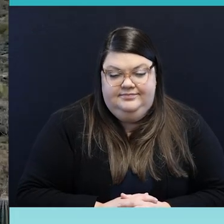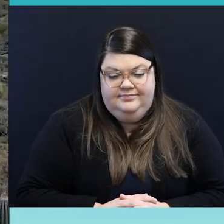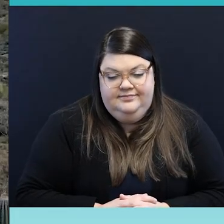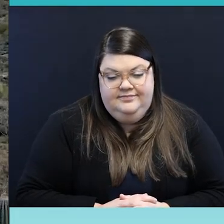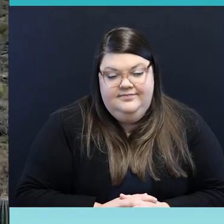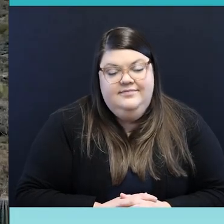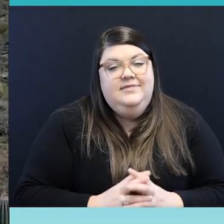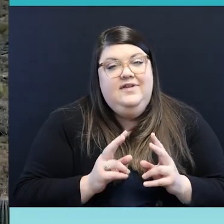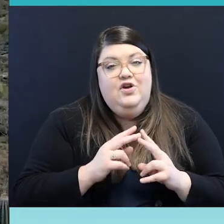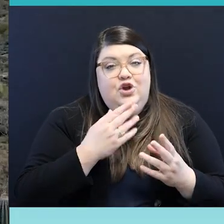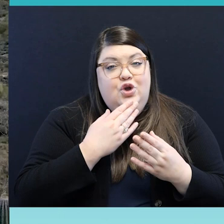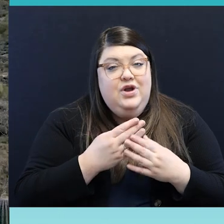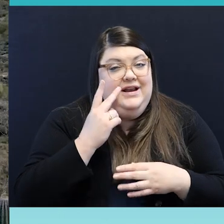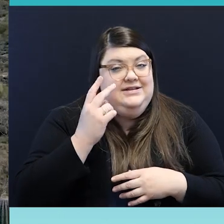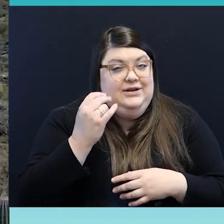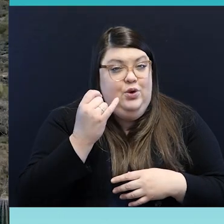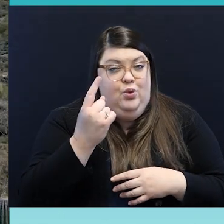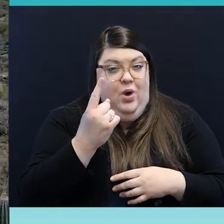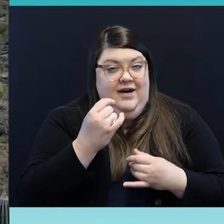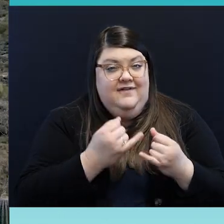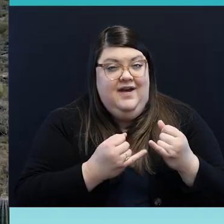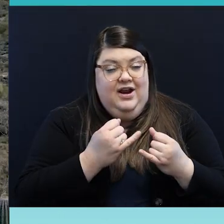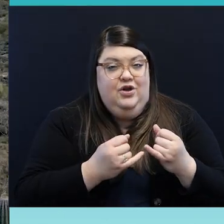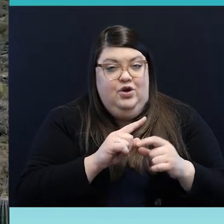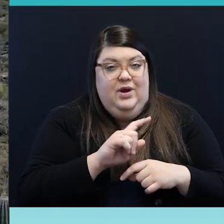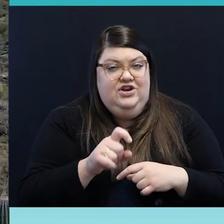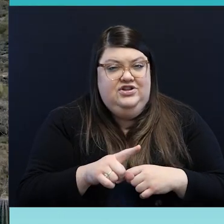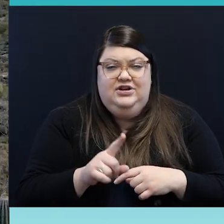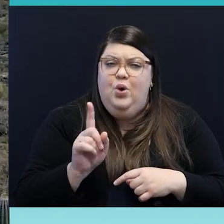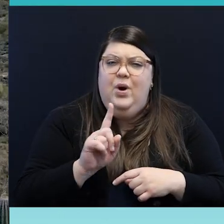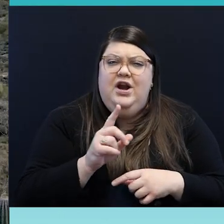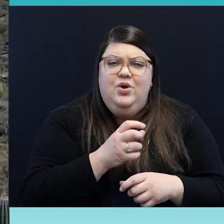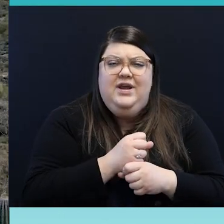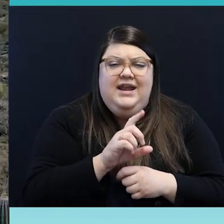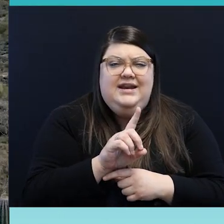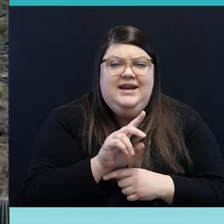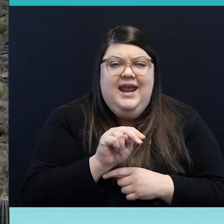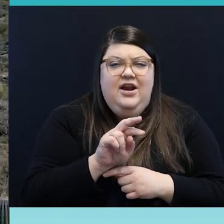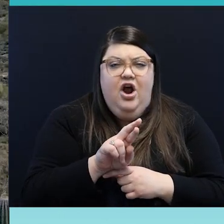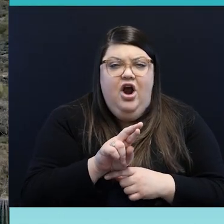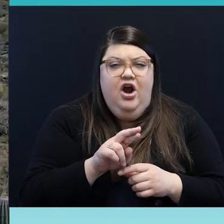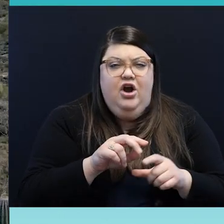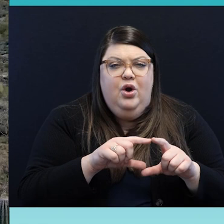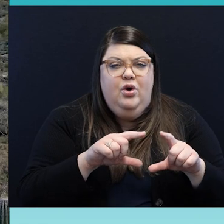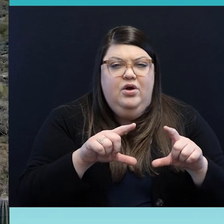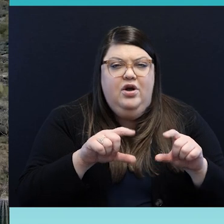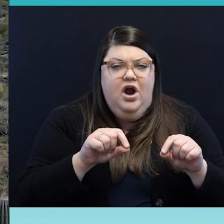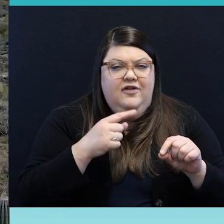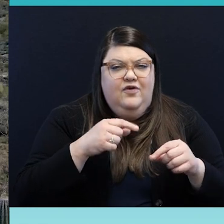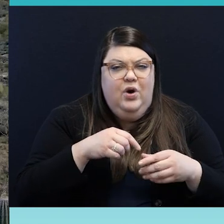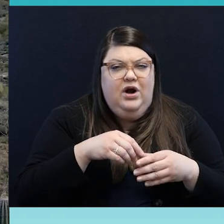see one final question is, where do you get a DNR wallet card? Is it available online or do they have to ask their healthcare